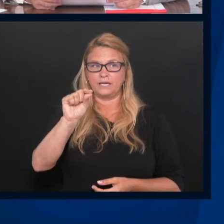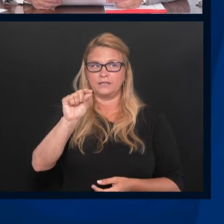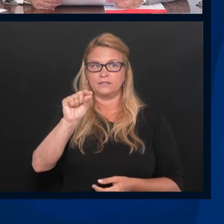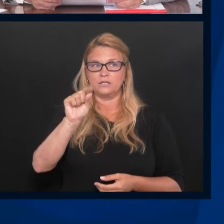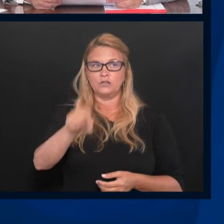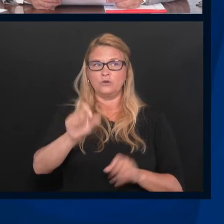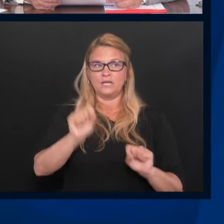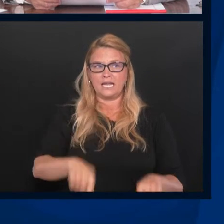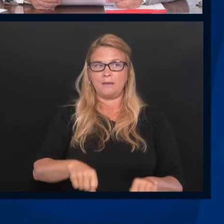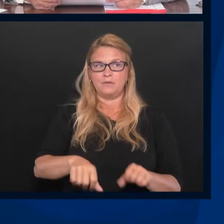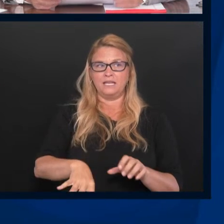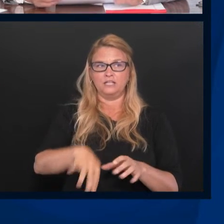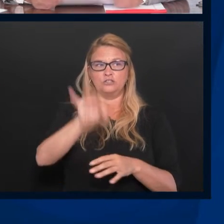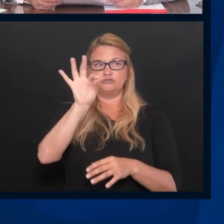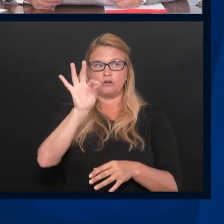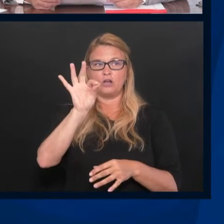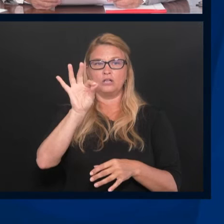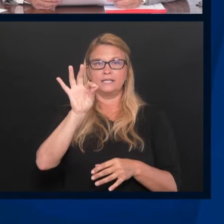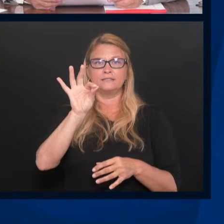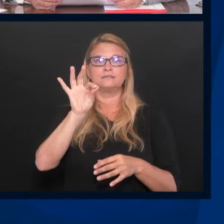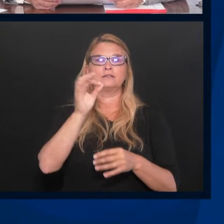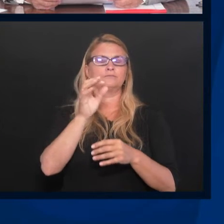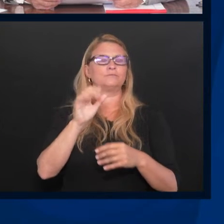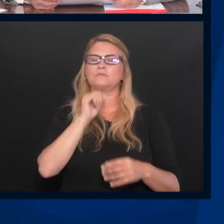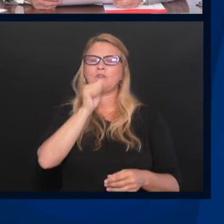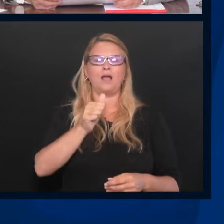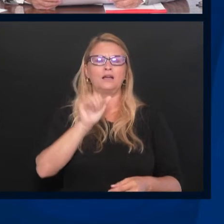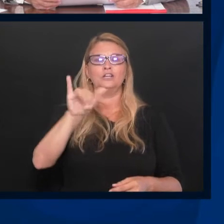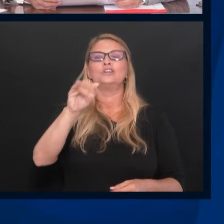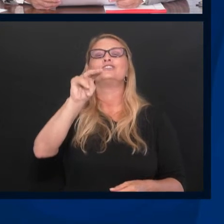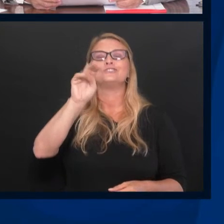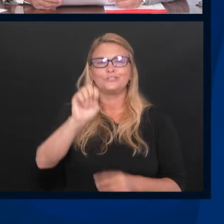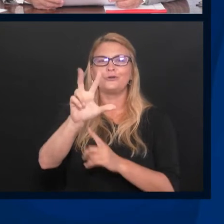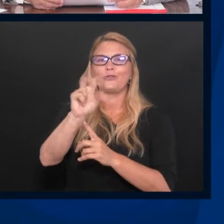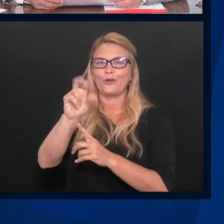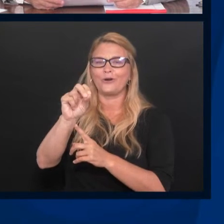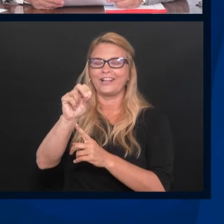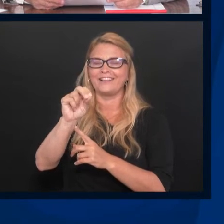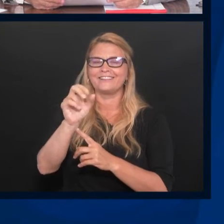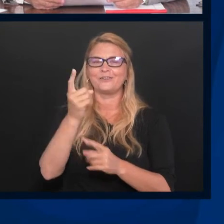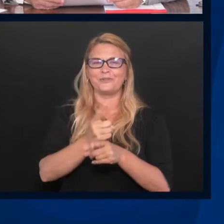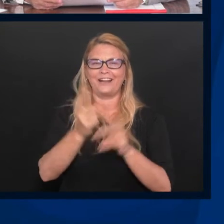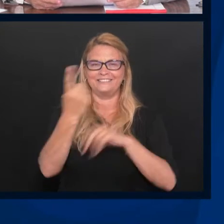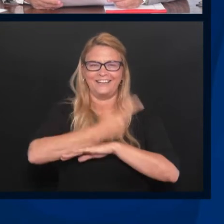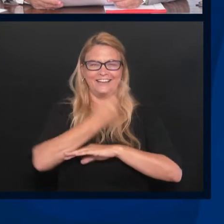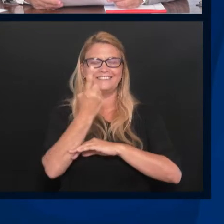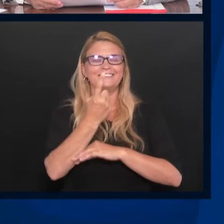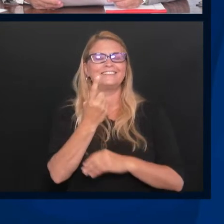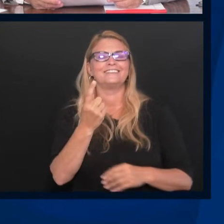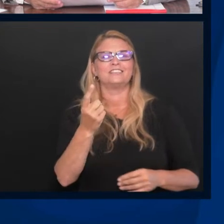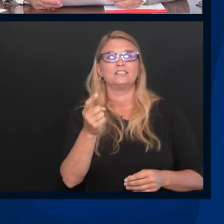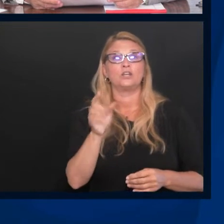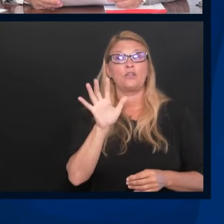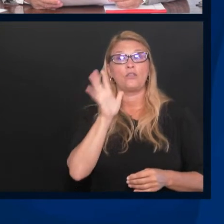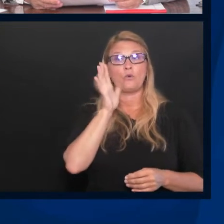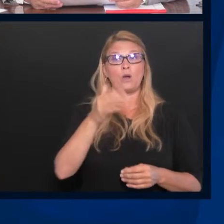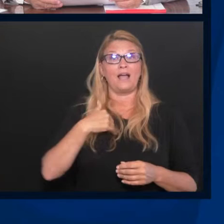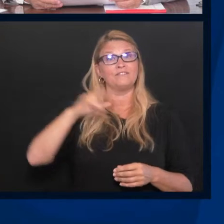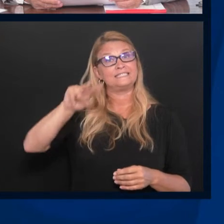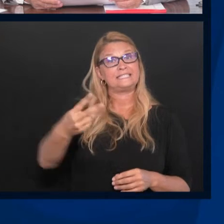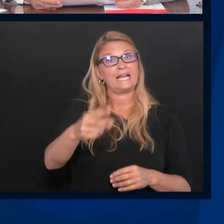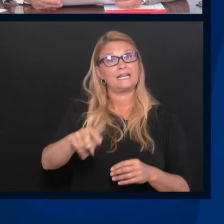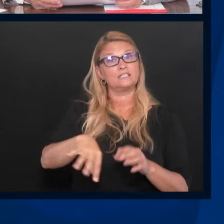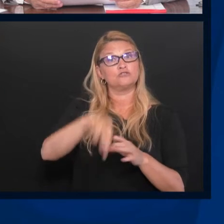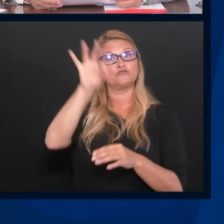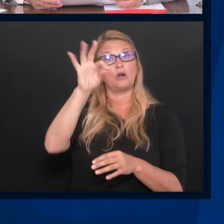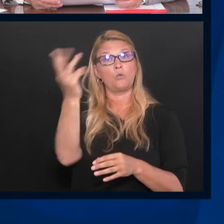drawing. You can protect yourself. I'm sorry, on June the 30th. Please forgive me. The second drawing will be